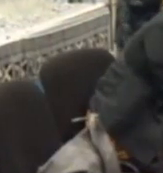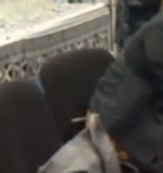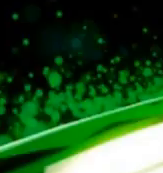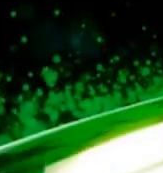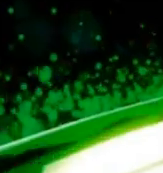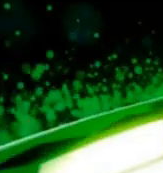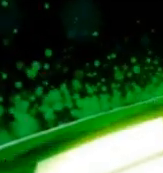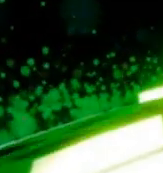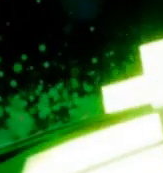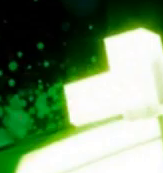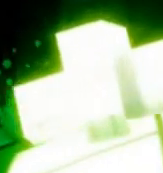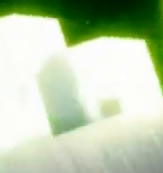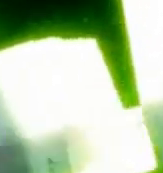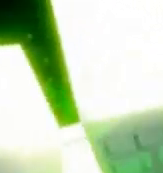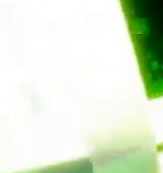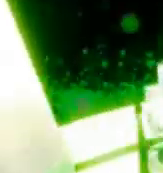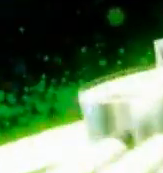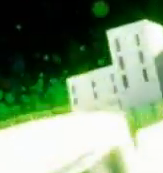FBC News.